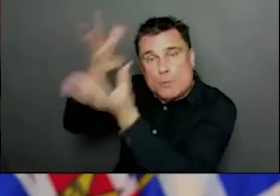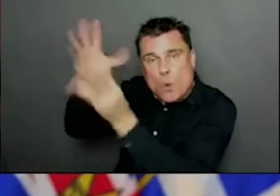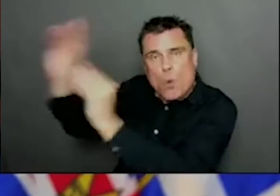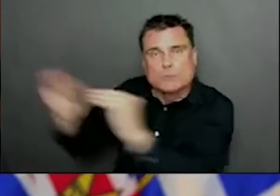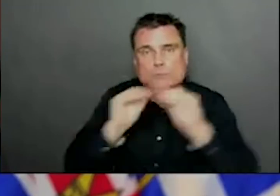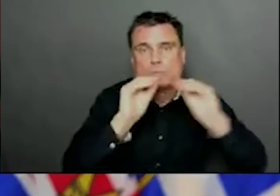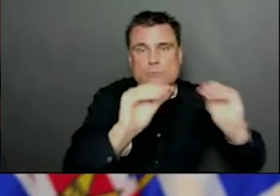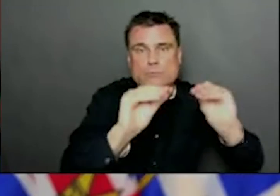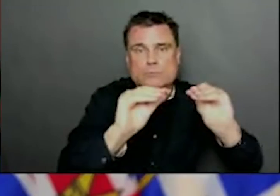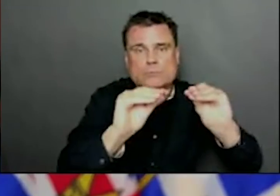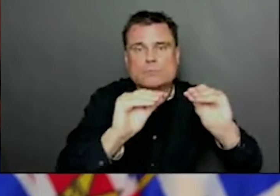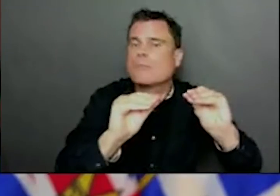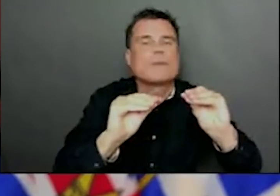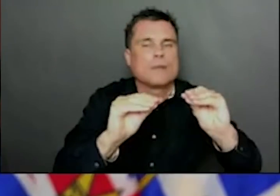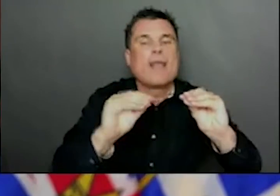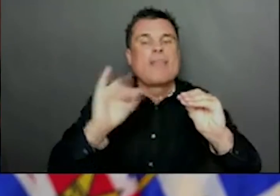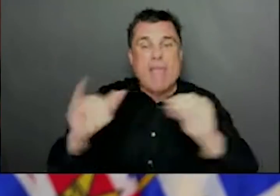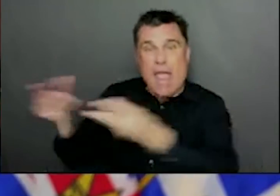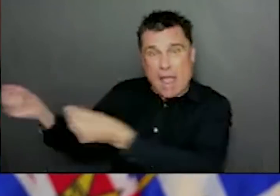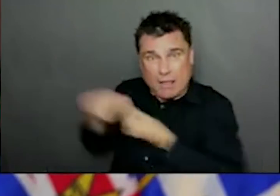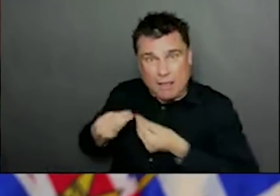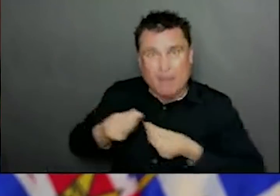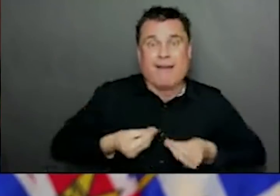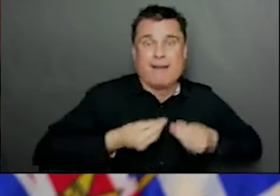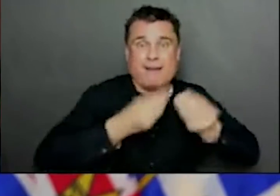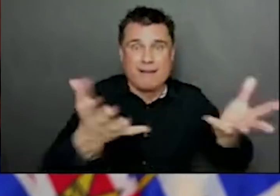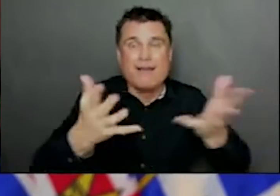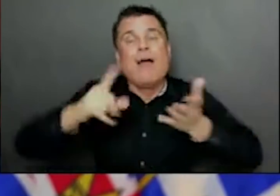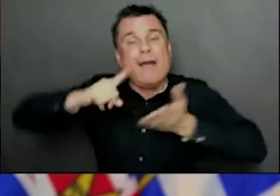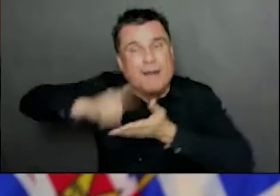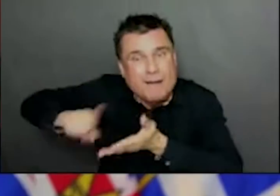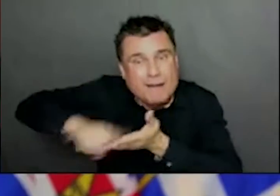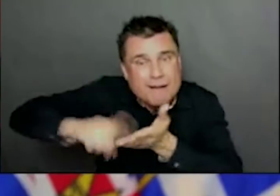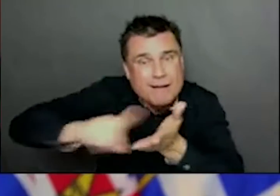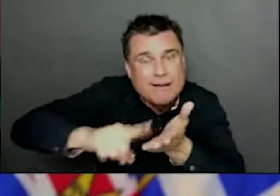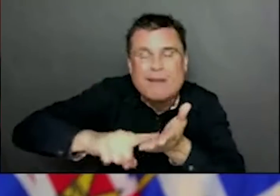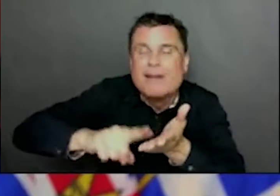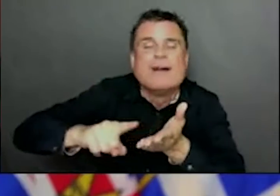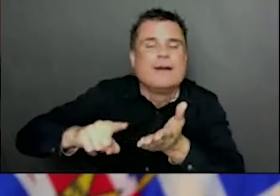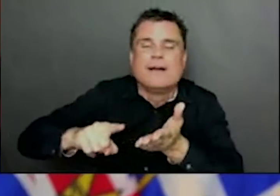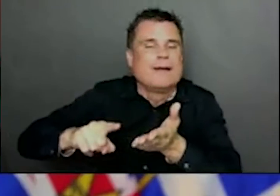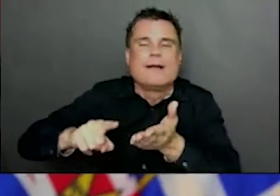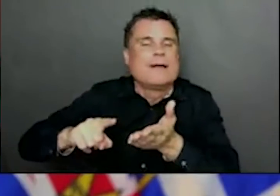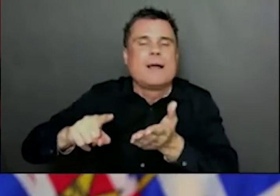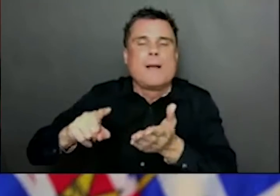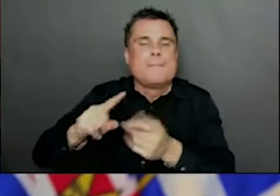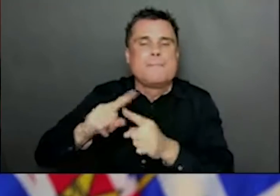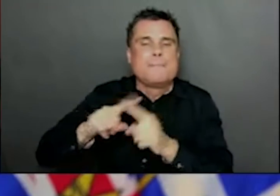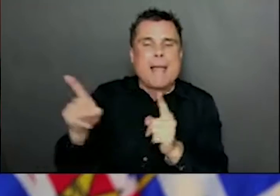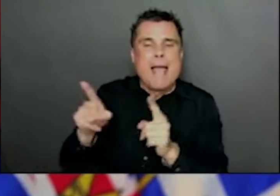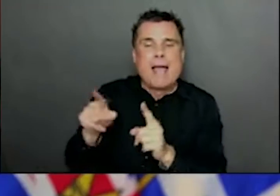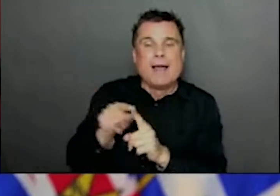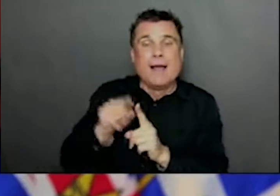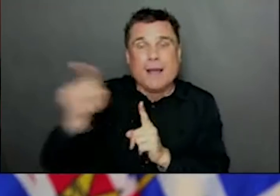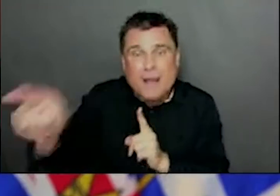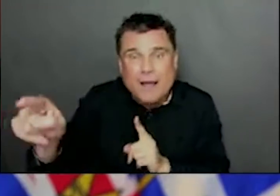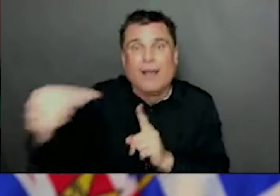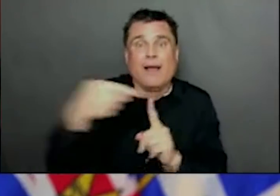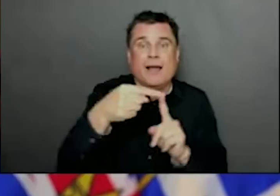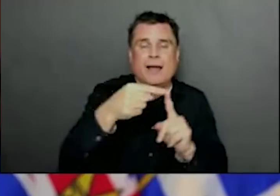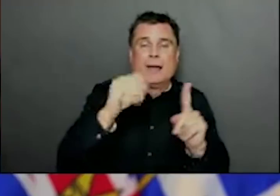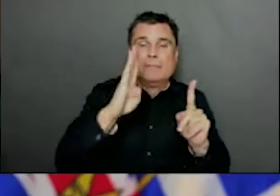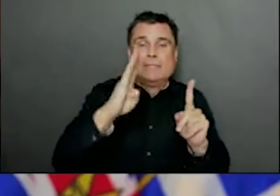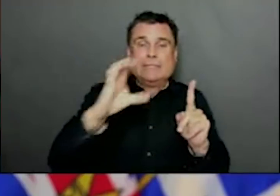that individual case. They then pass that information back to the BC CDC to provide the